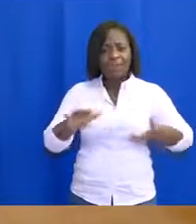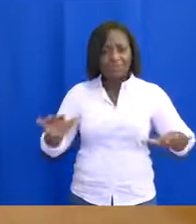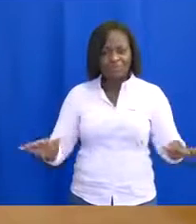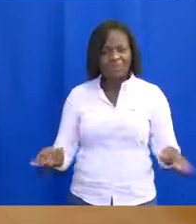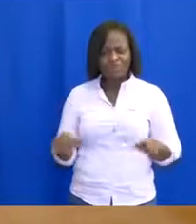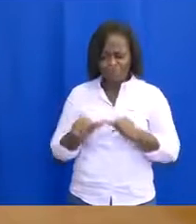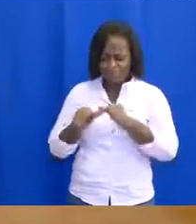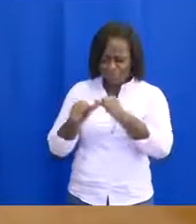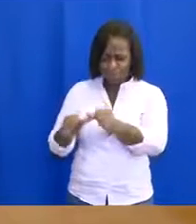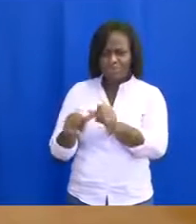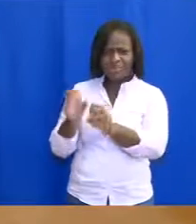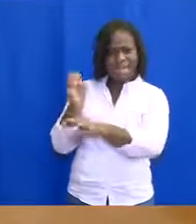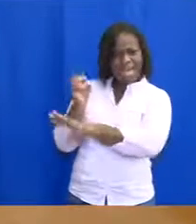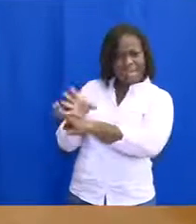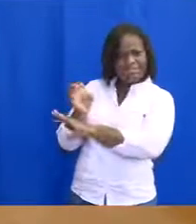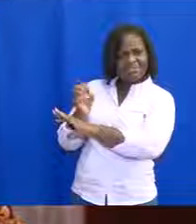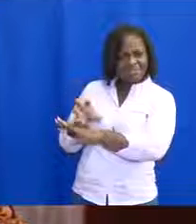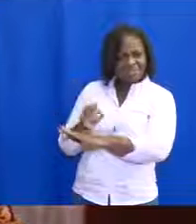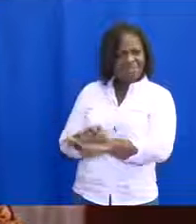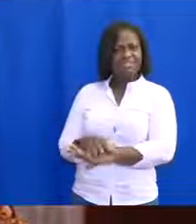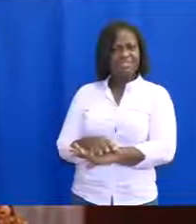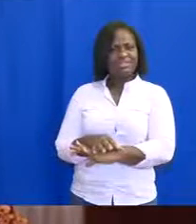We can do it.